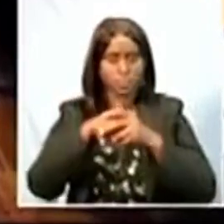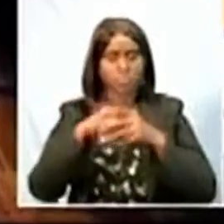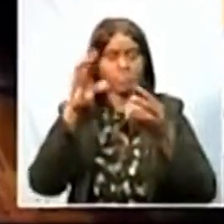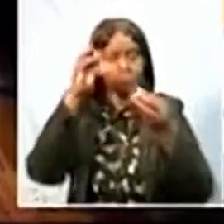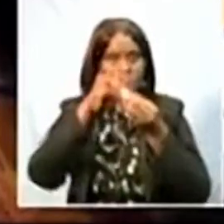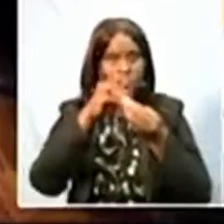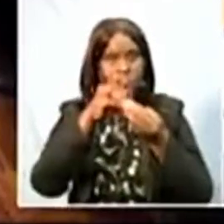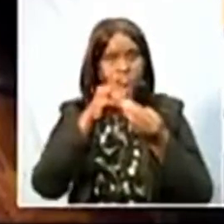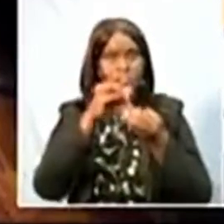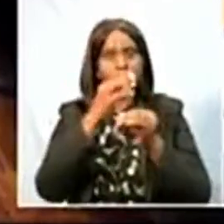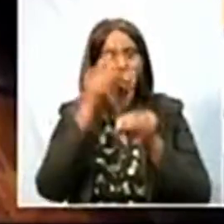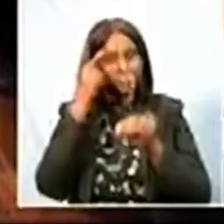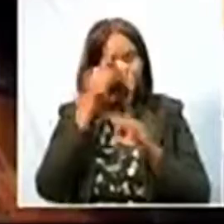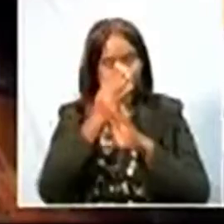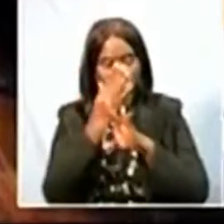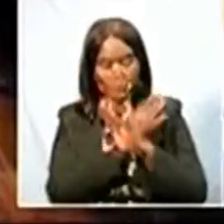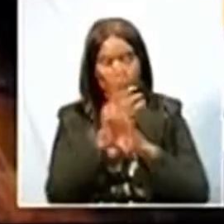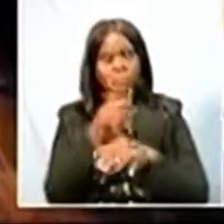addition? For